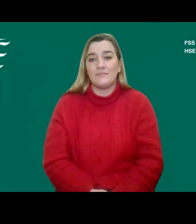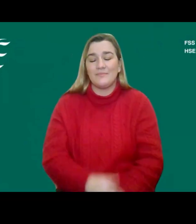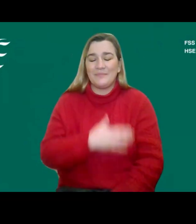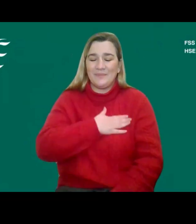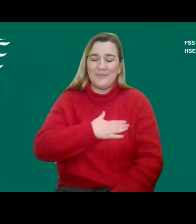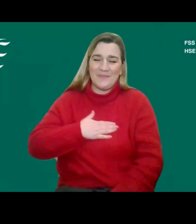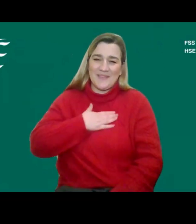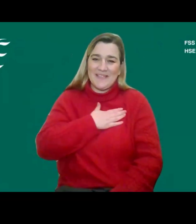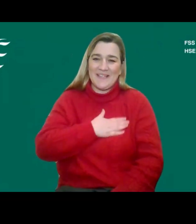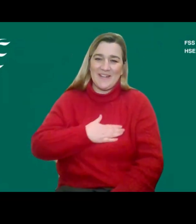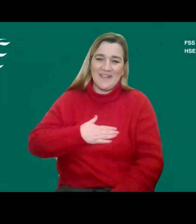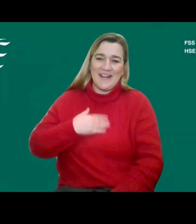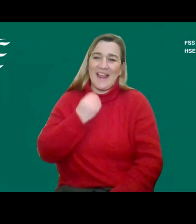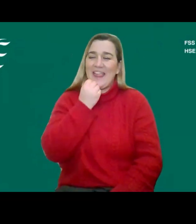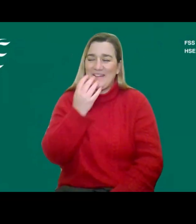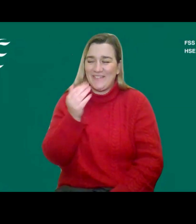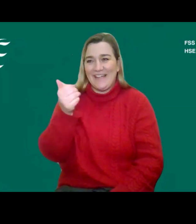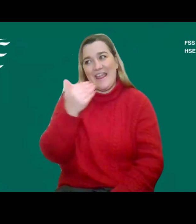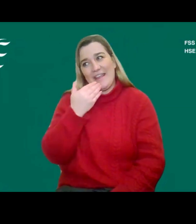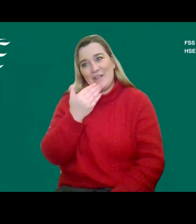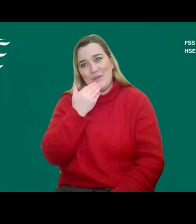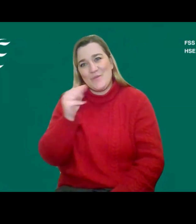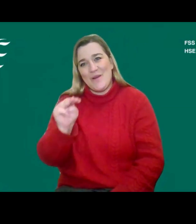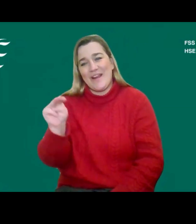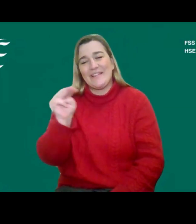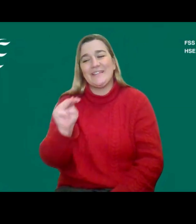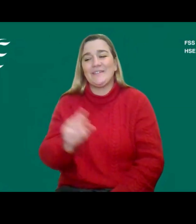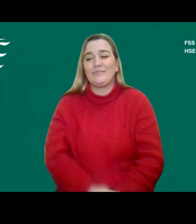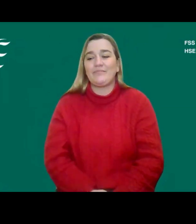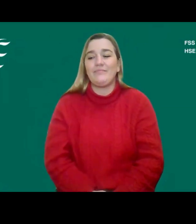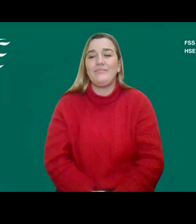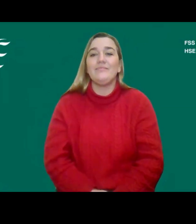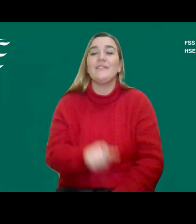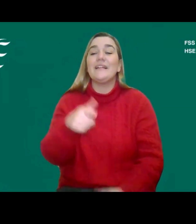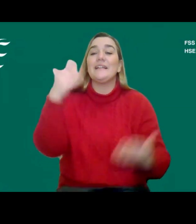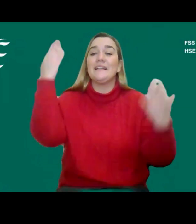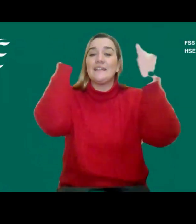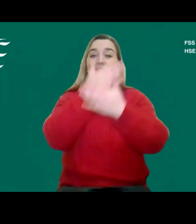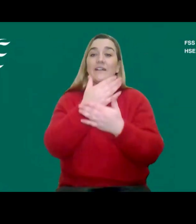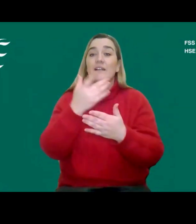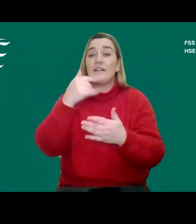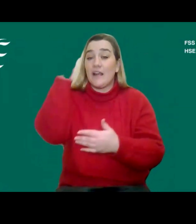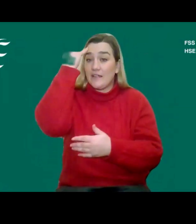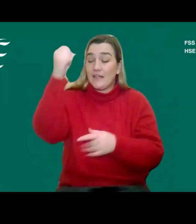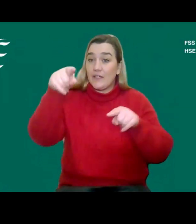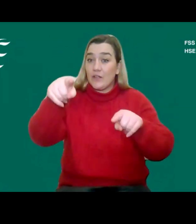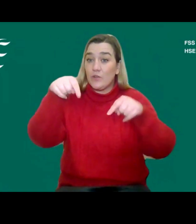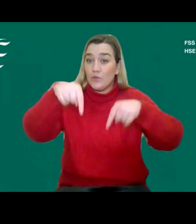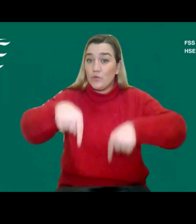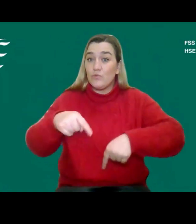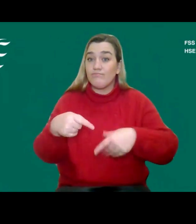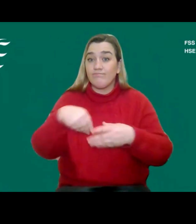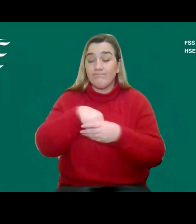Apologies. Thank Lovely. you, Niamh. As you said, the vision for this evening was that having joined us, that you as women